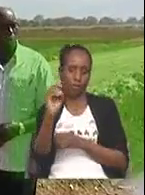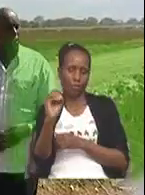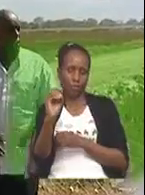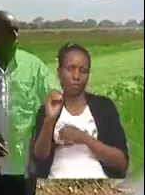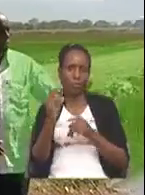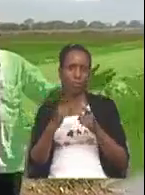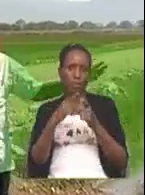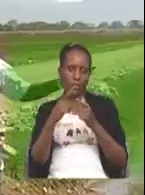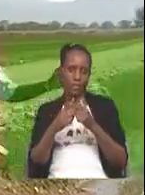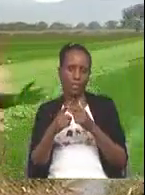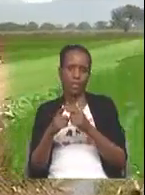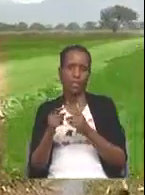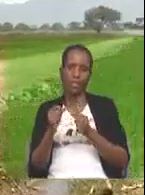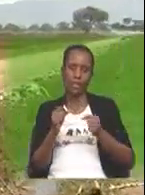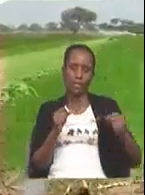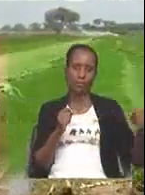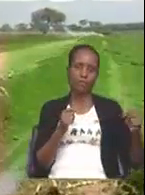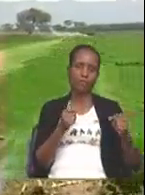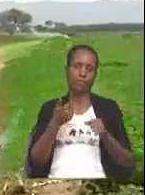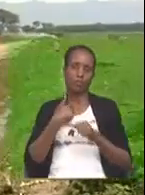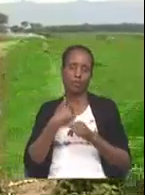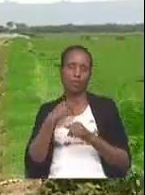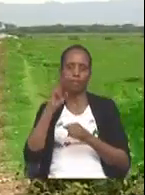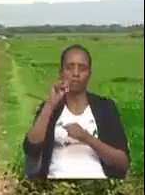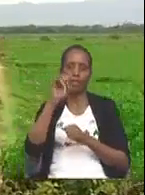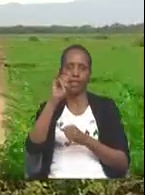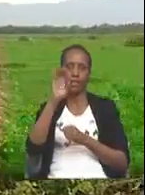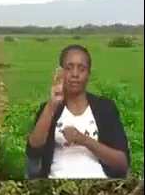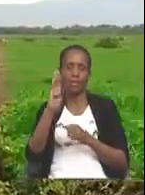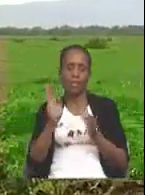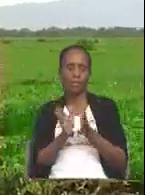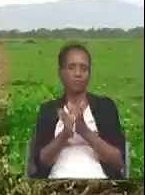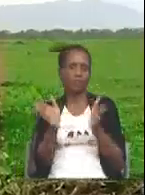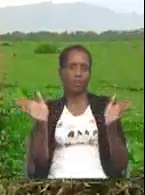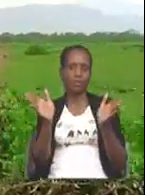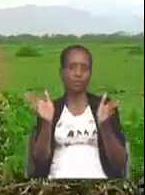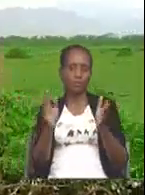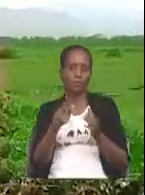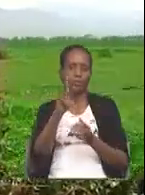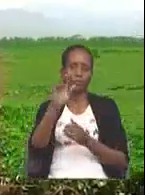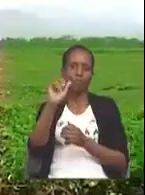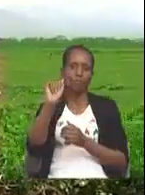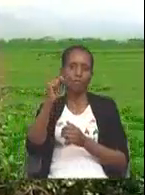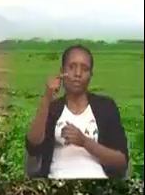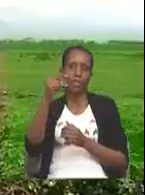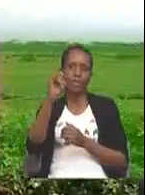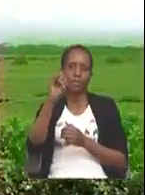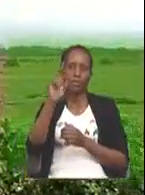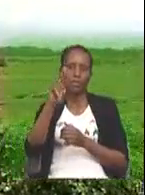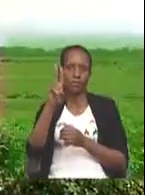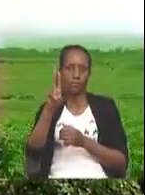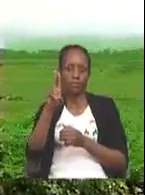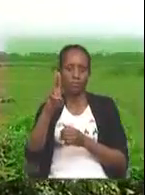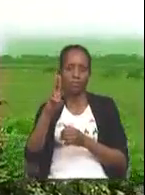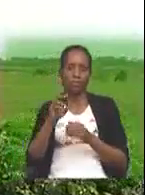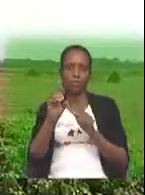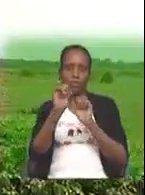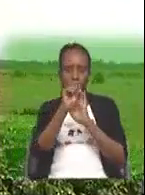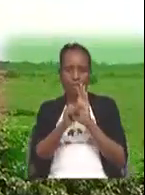And on my left is what NIB has done, expansion of the Katiru irrigation scheme